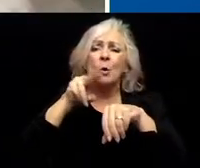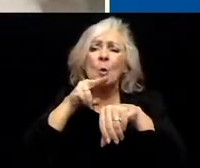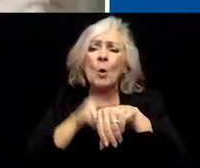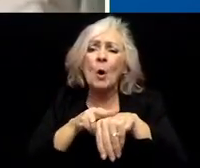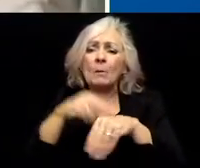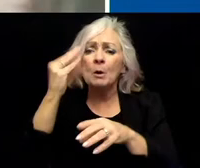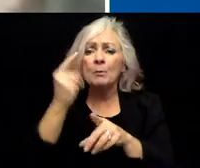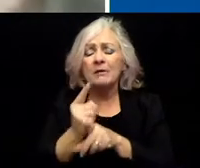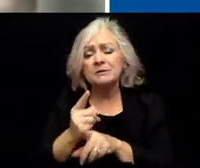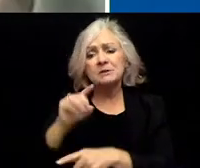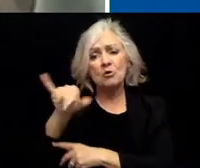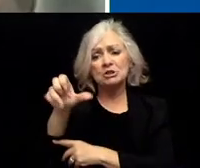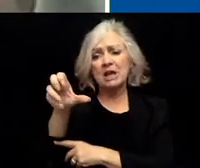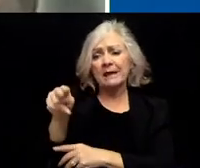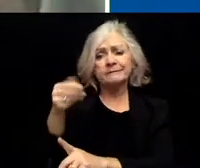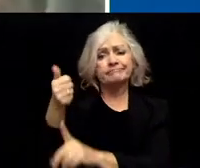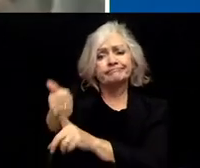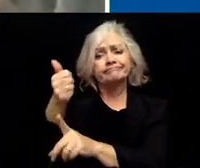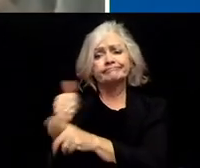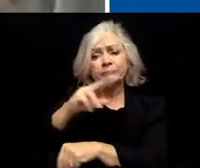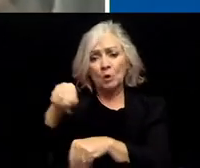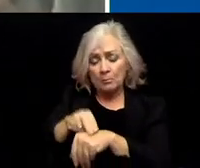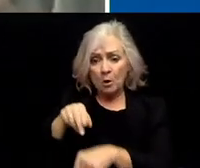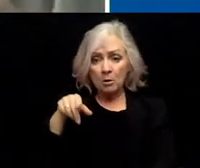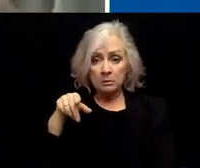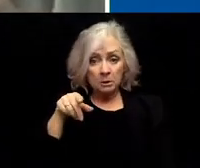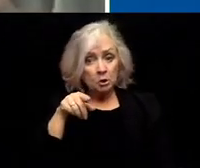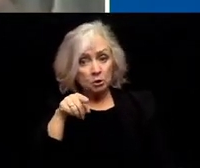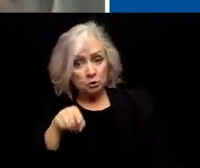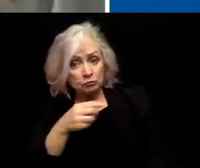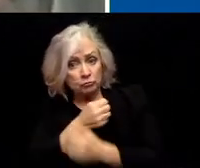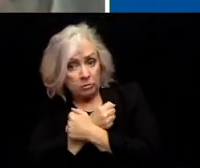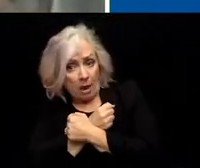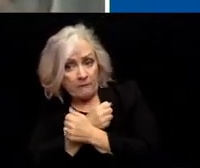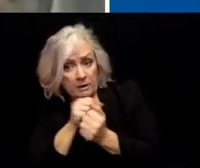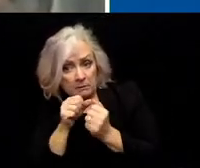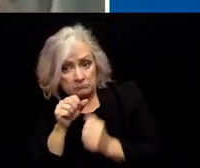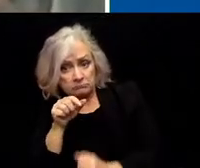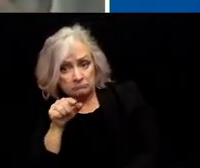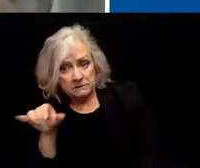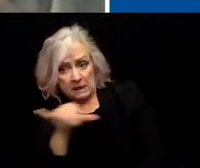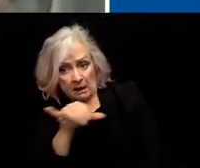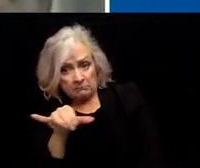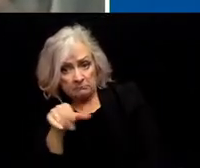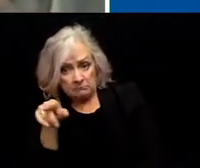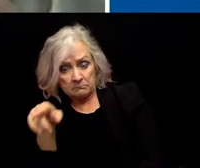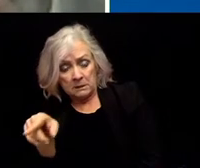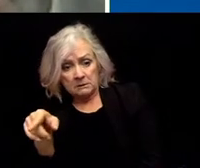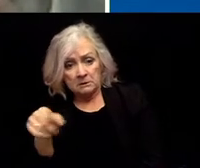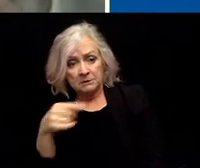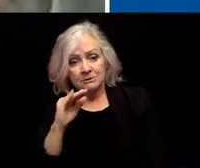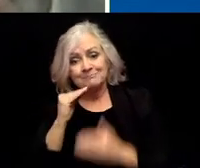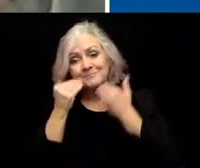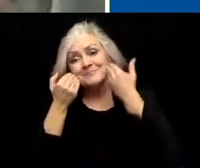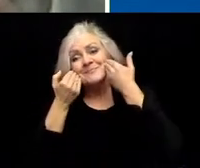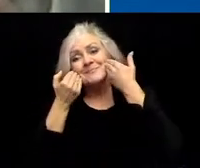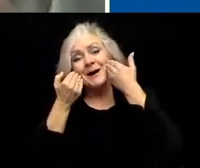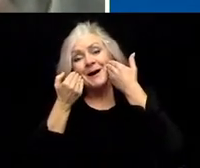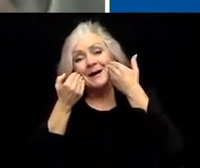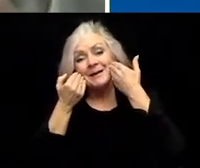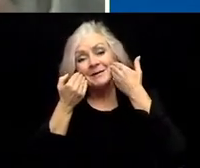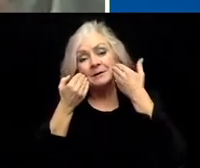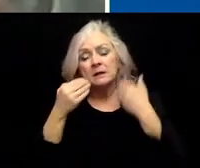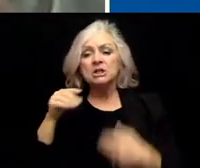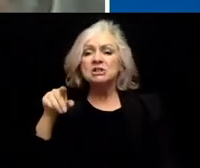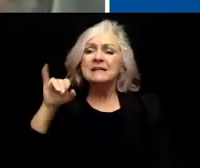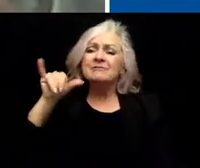normal. And he says, you love him just the way he is. And Jaden's sitting there with a big smile on his face, sitting with his sister. And she goes, if Jaden was like cured or didn't